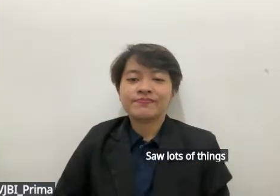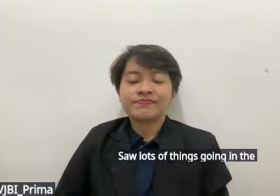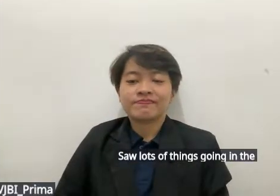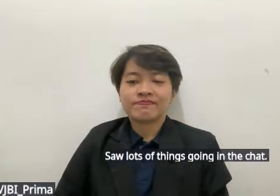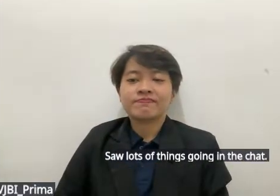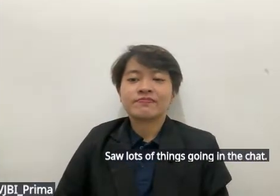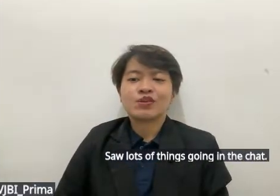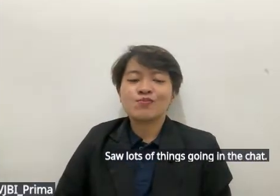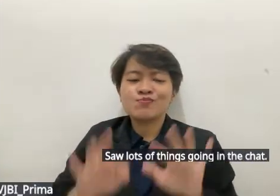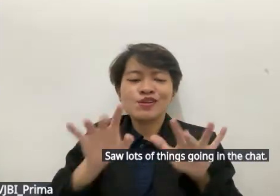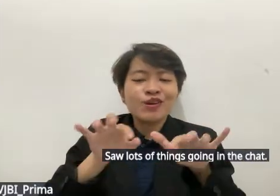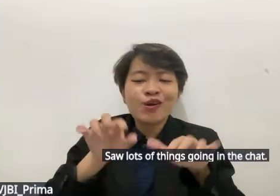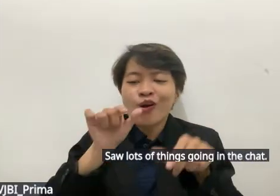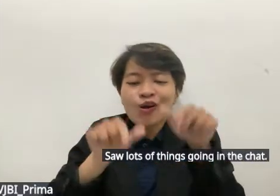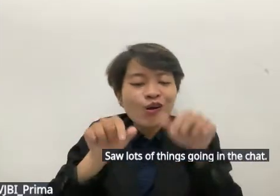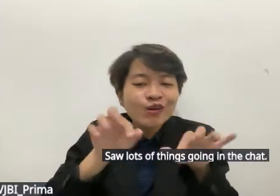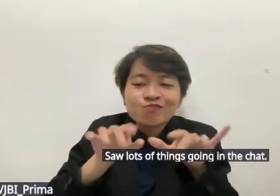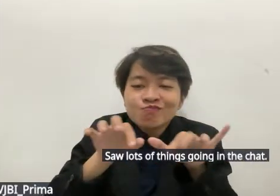chat.